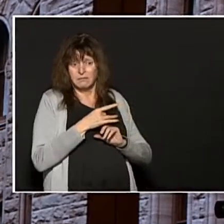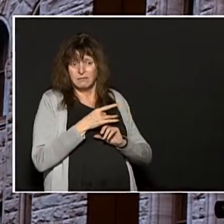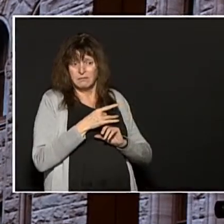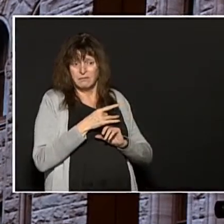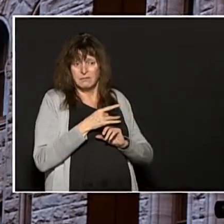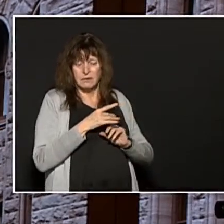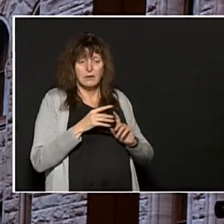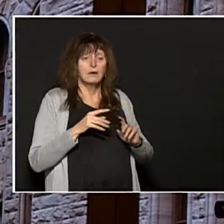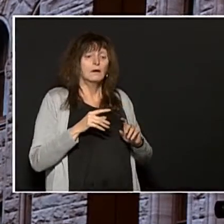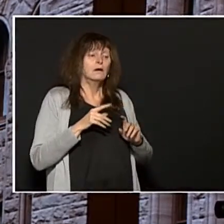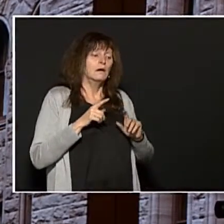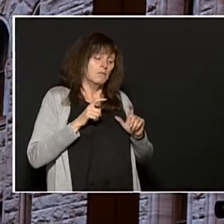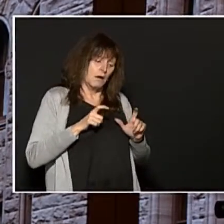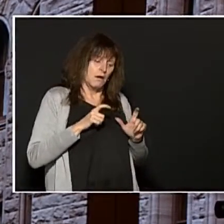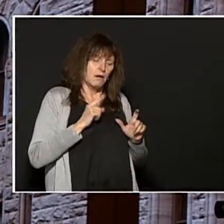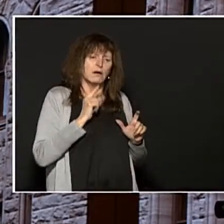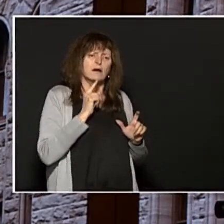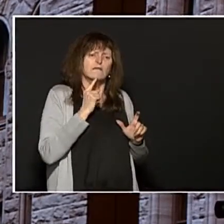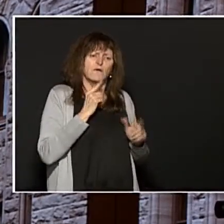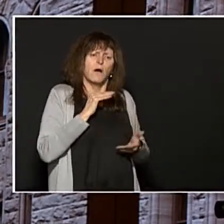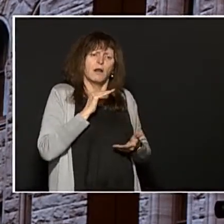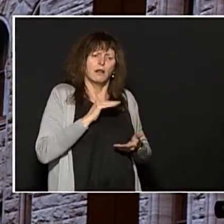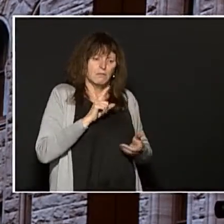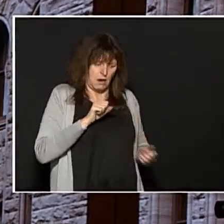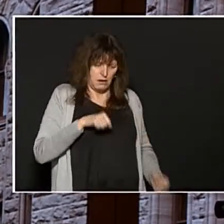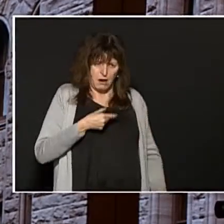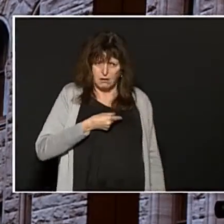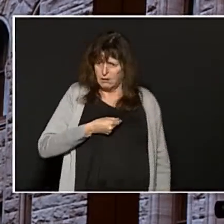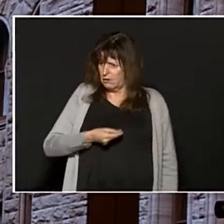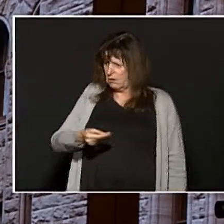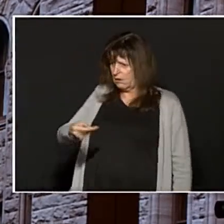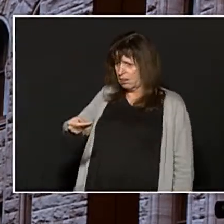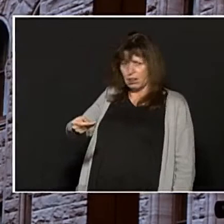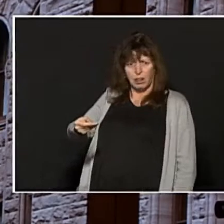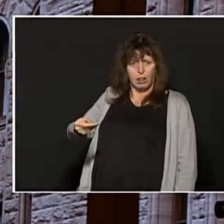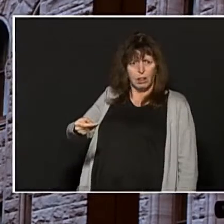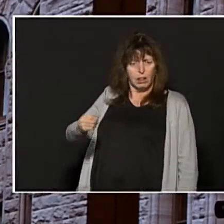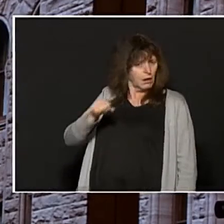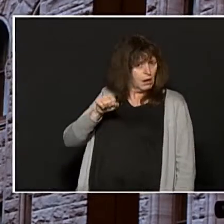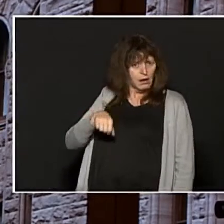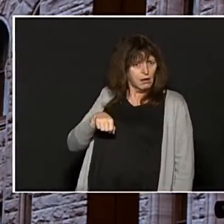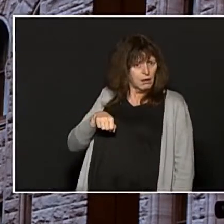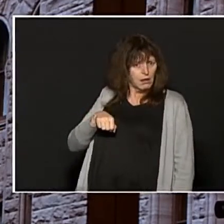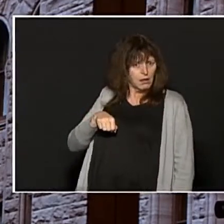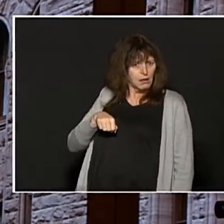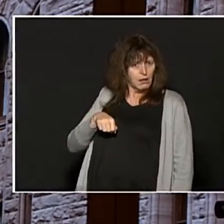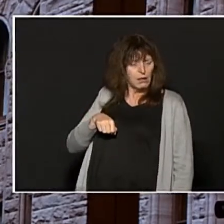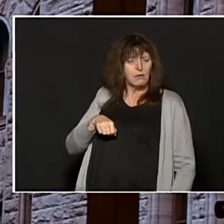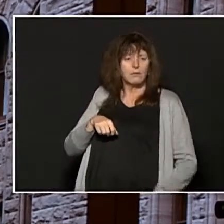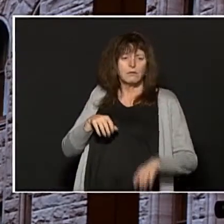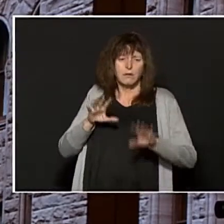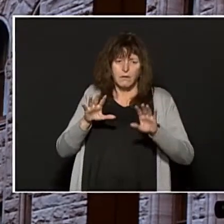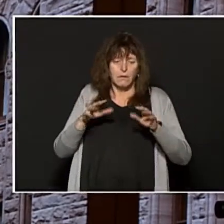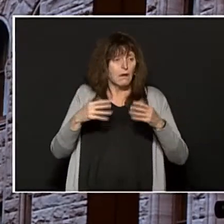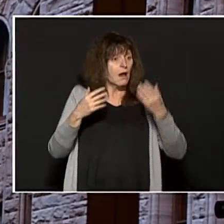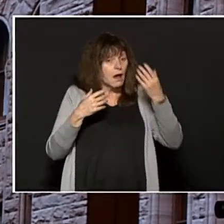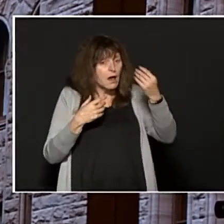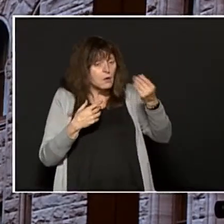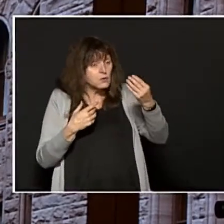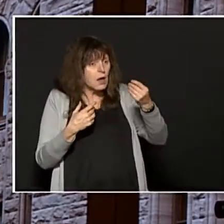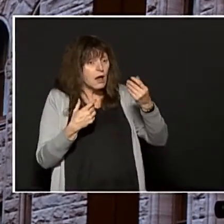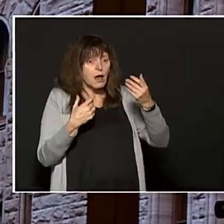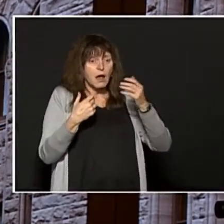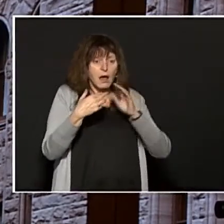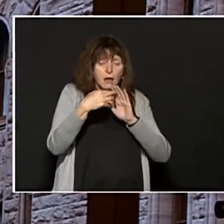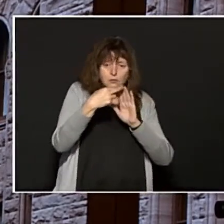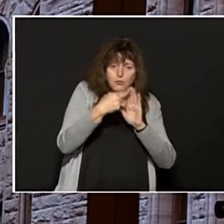be a source of transmission. So those rules, even in outdoor, as Dr. Brown alluded to, still have to be maintained.